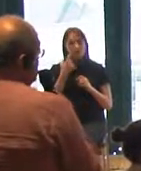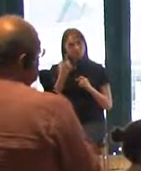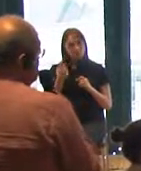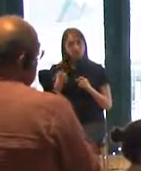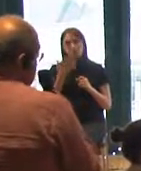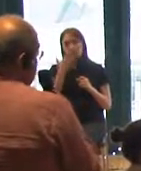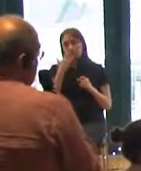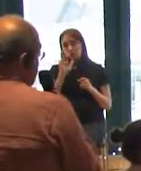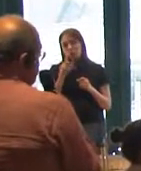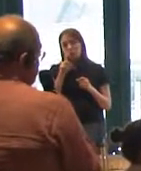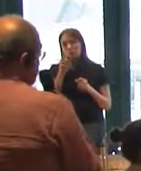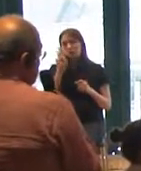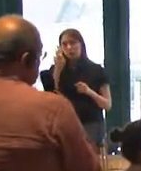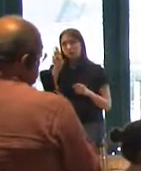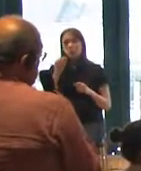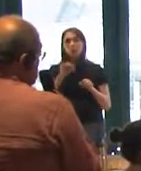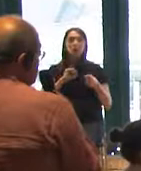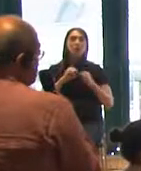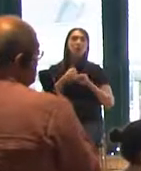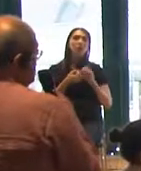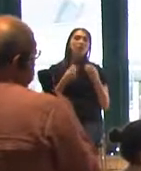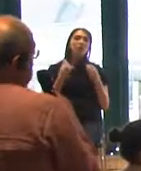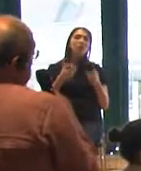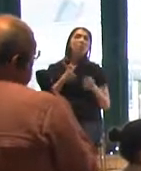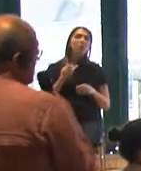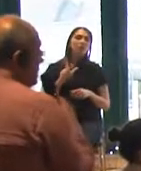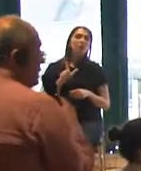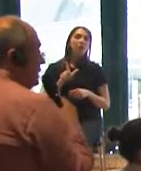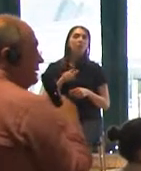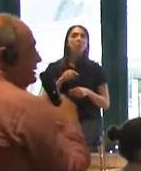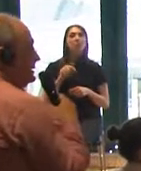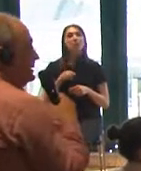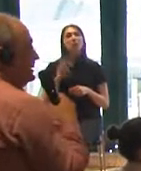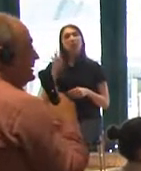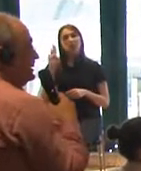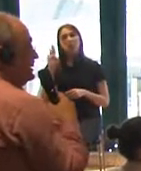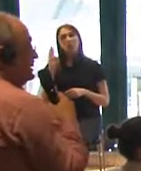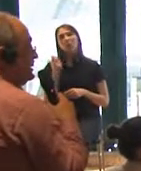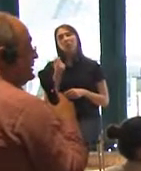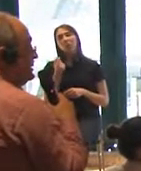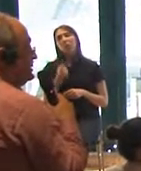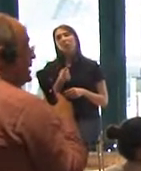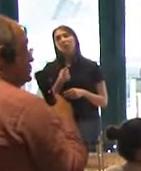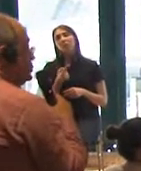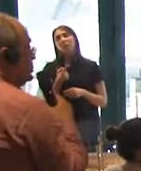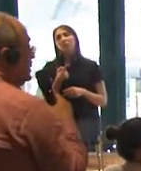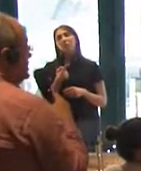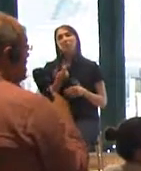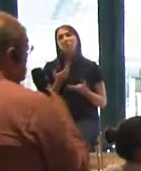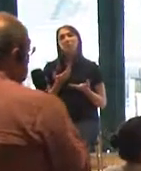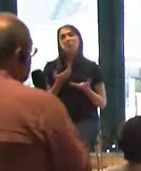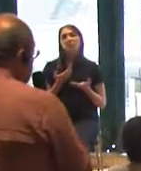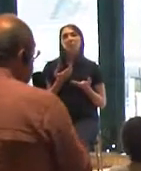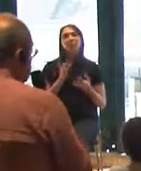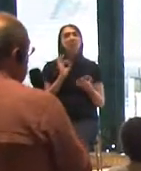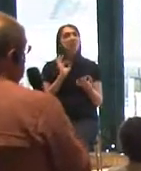have completely cut off its relation with the civil society so we need to